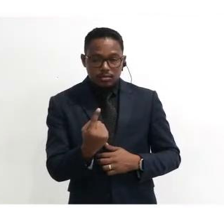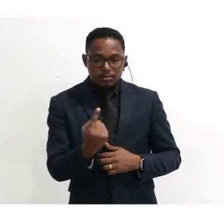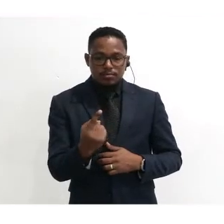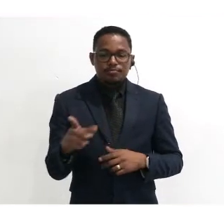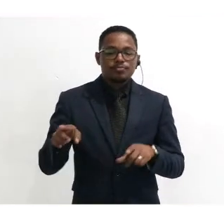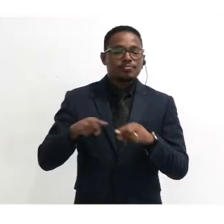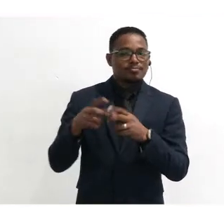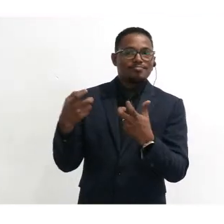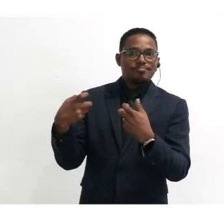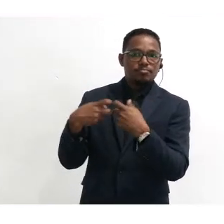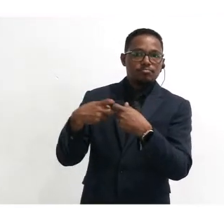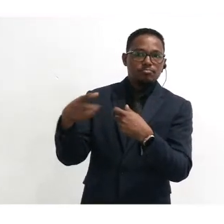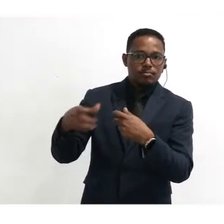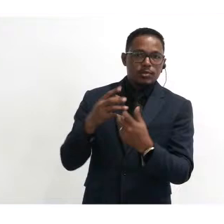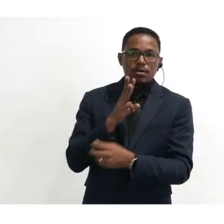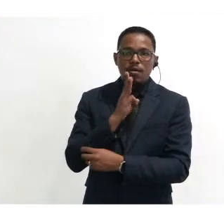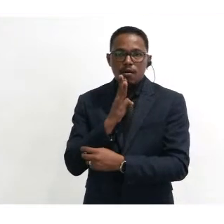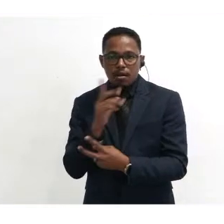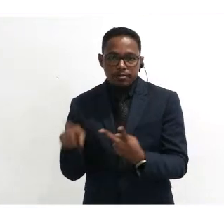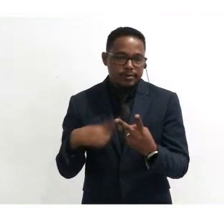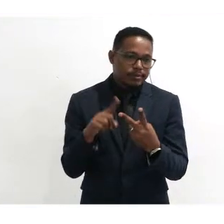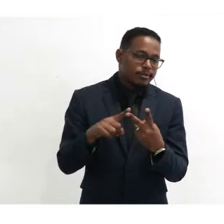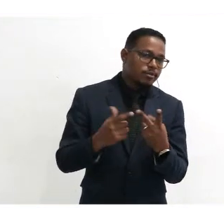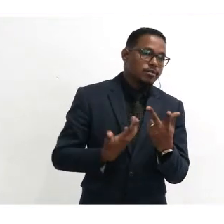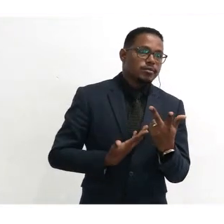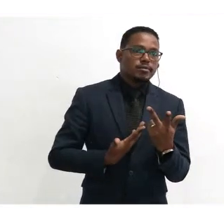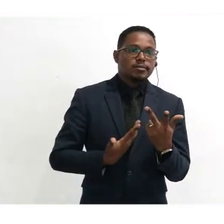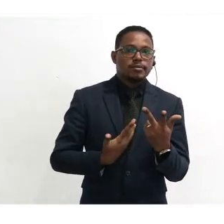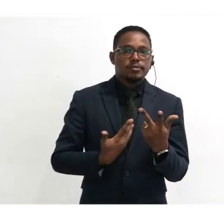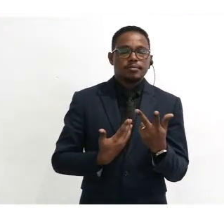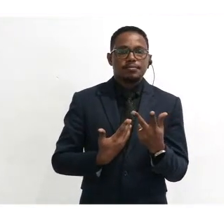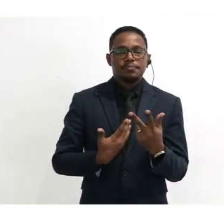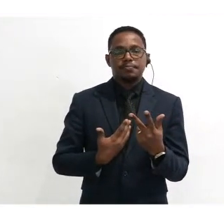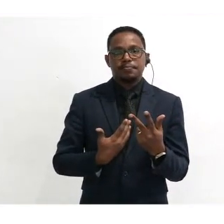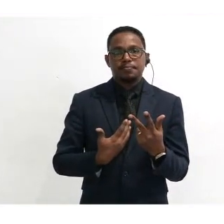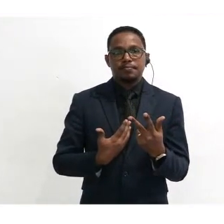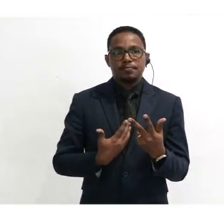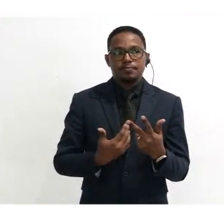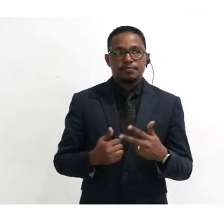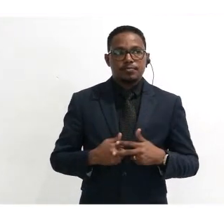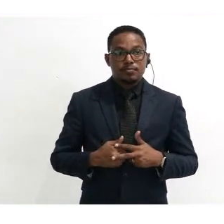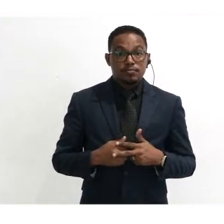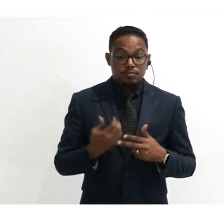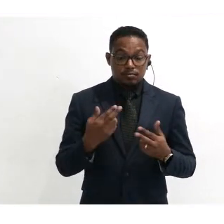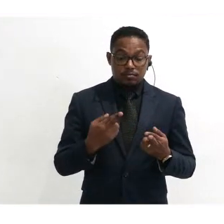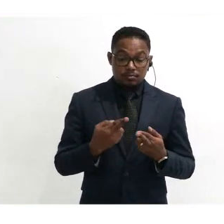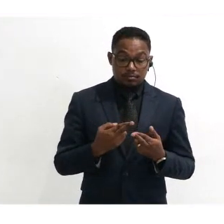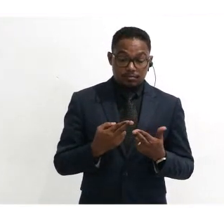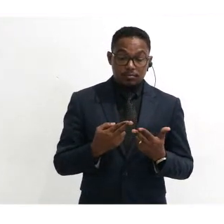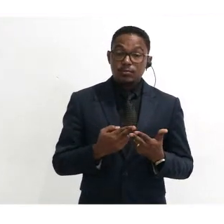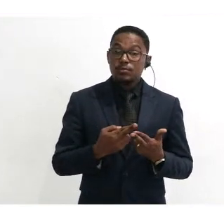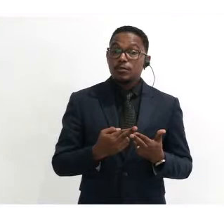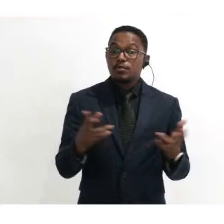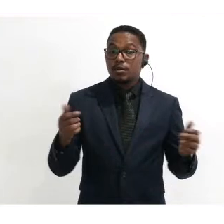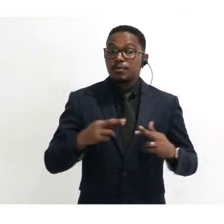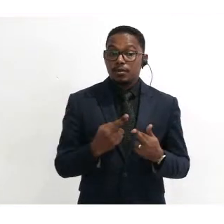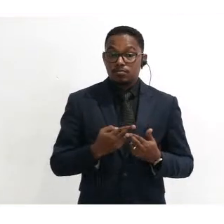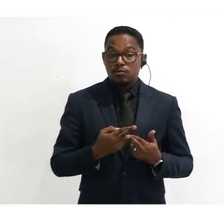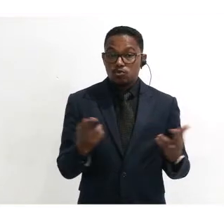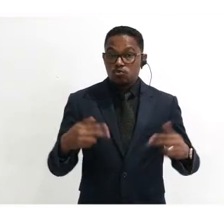electricity or water, but also the human resource, right? And that's critical.